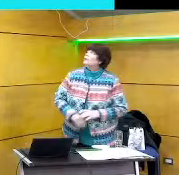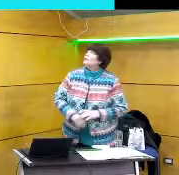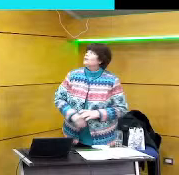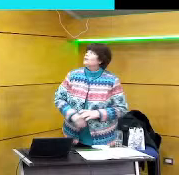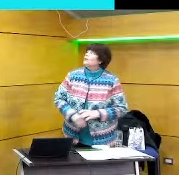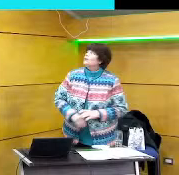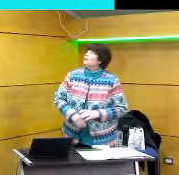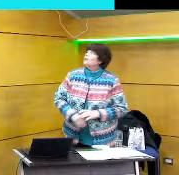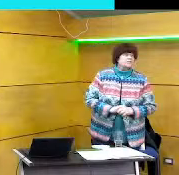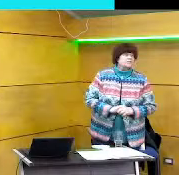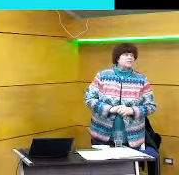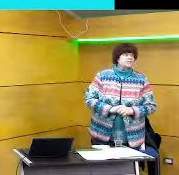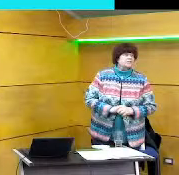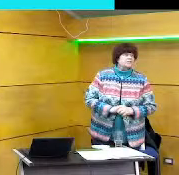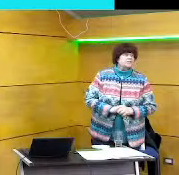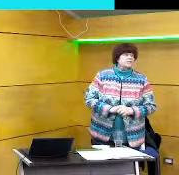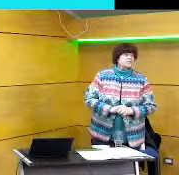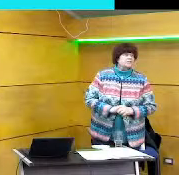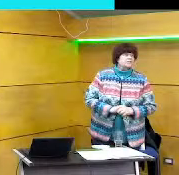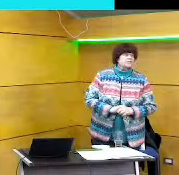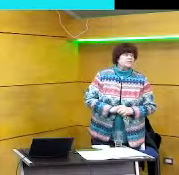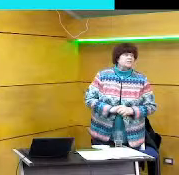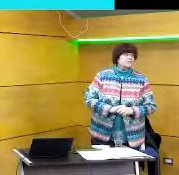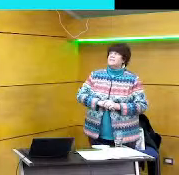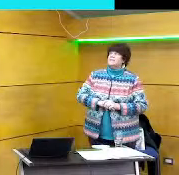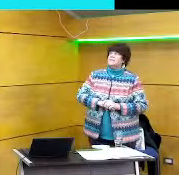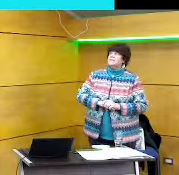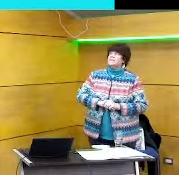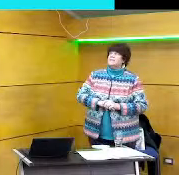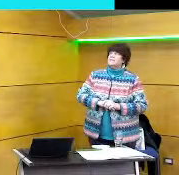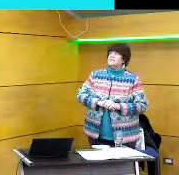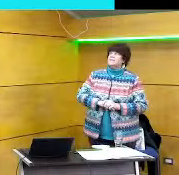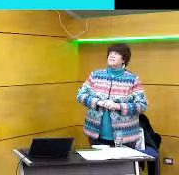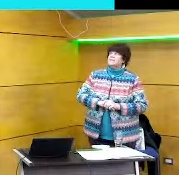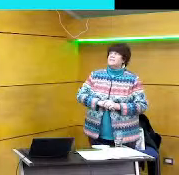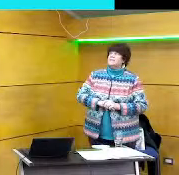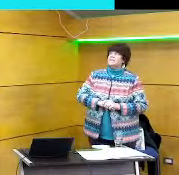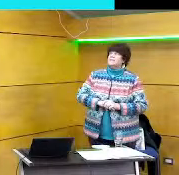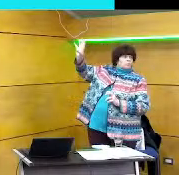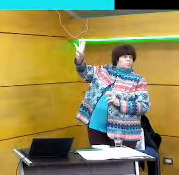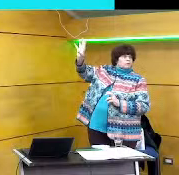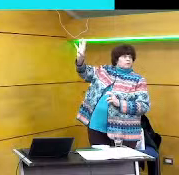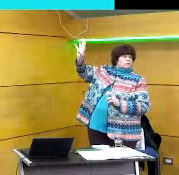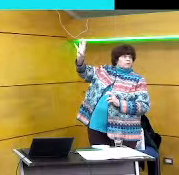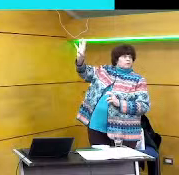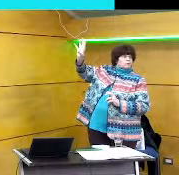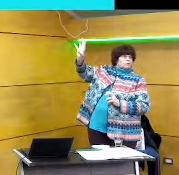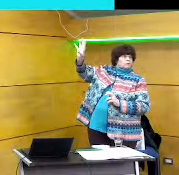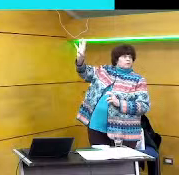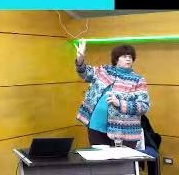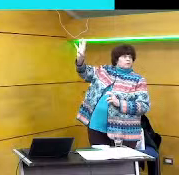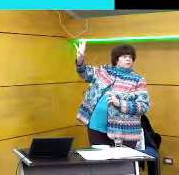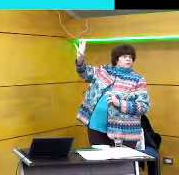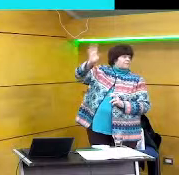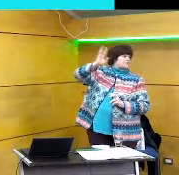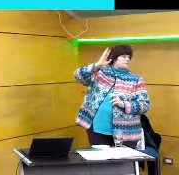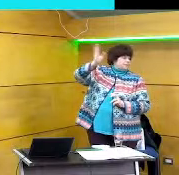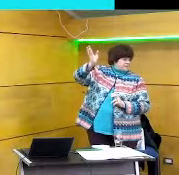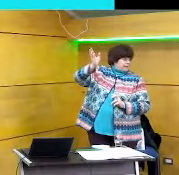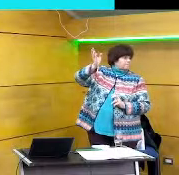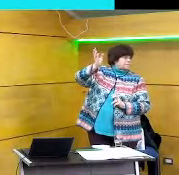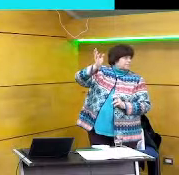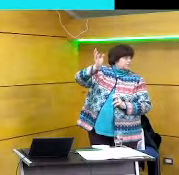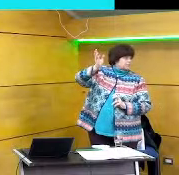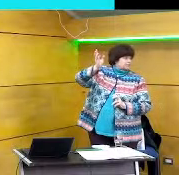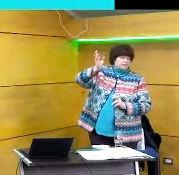go there, there's a template that pretty much has the same information, the general dates or the theme that happens to